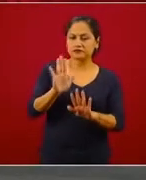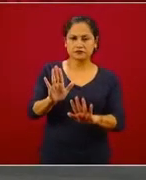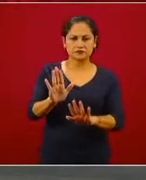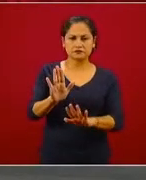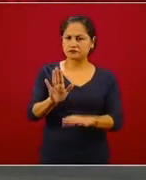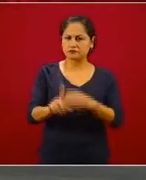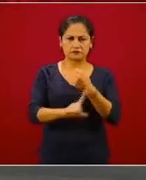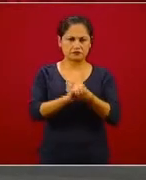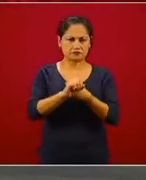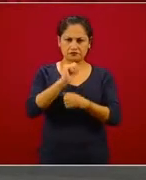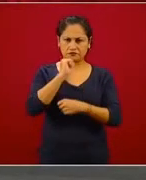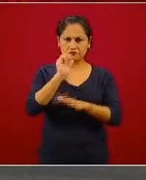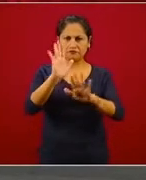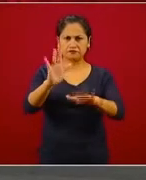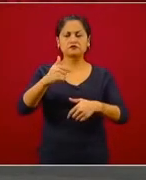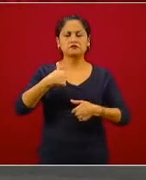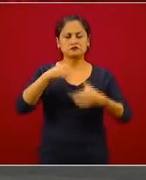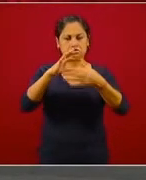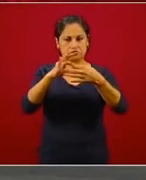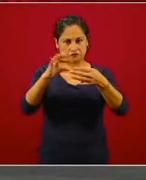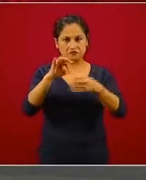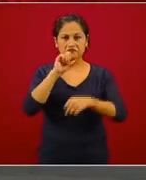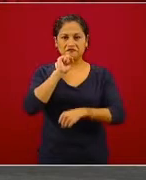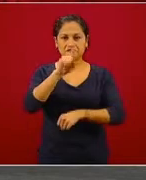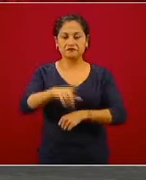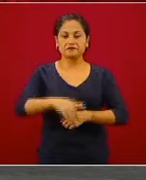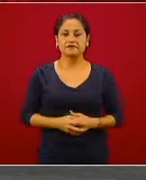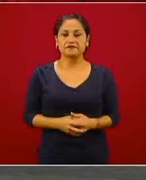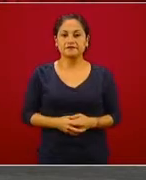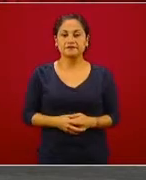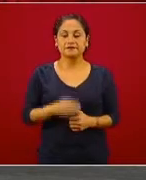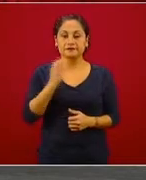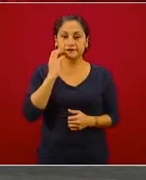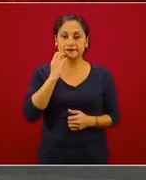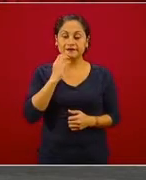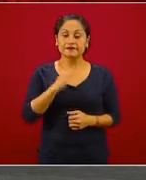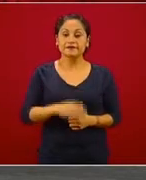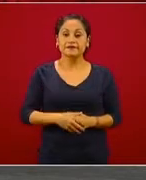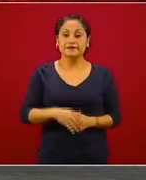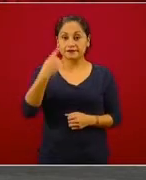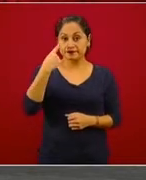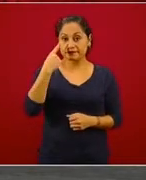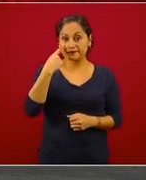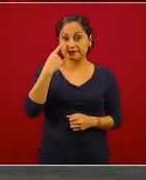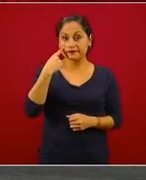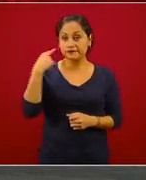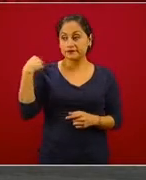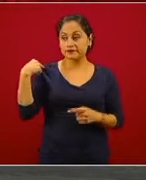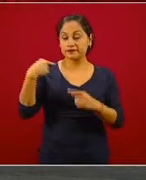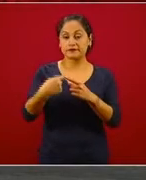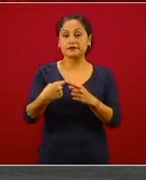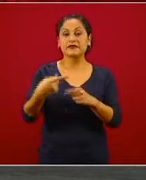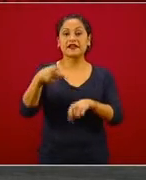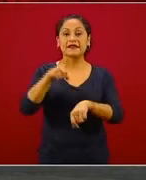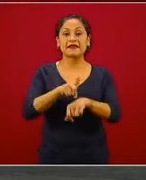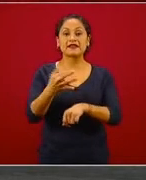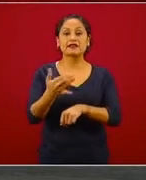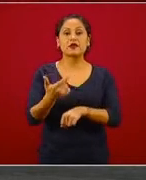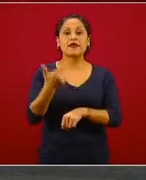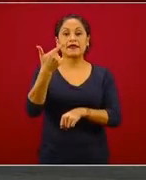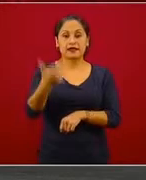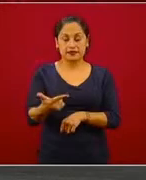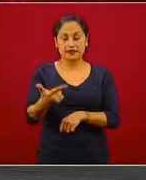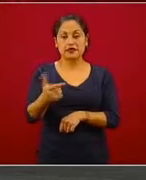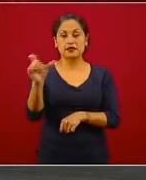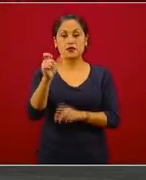If we don't have our colleagues from the Secretary of Labor and the Mexican Social Security Institute, that's no problem. I